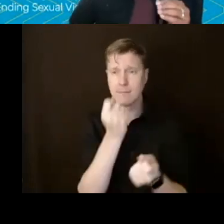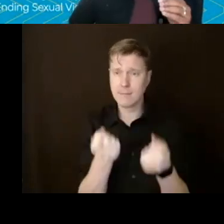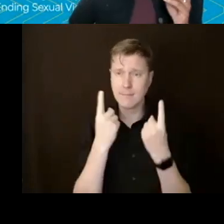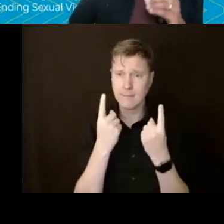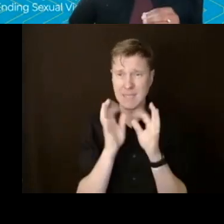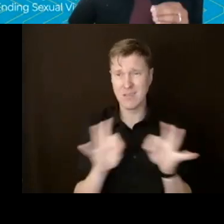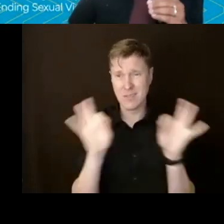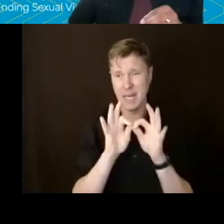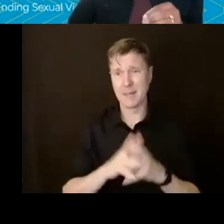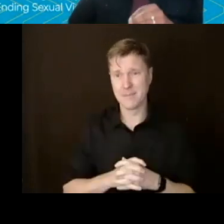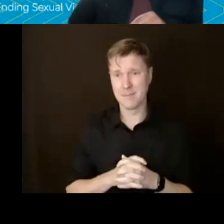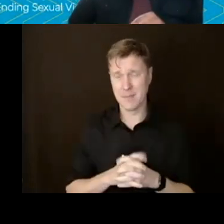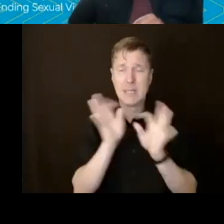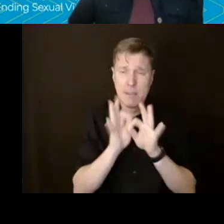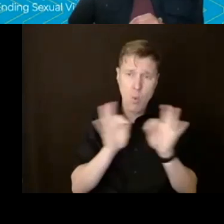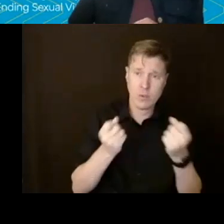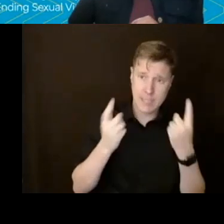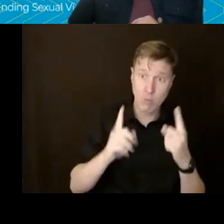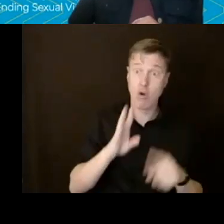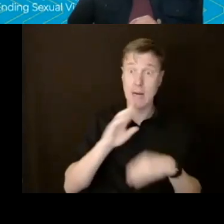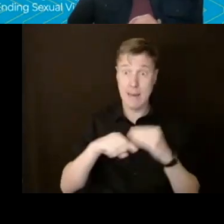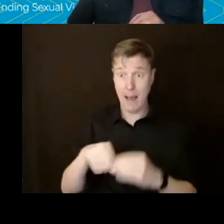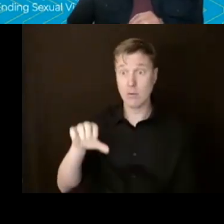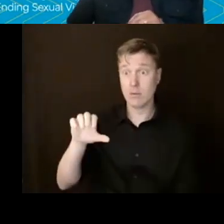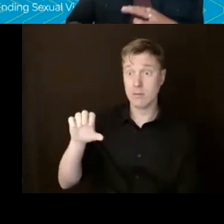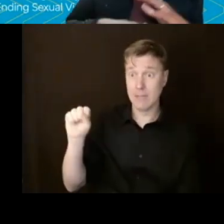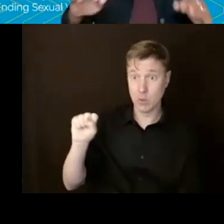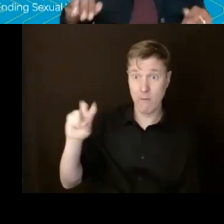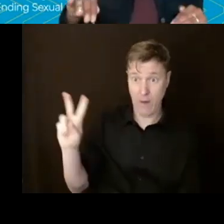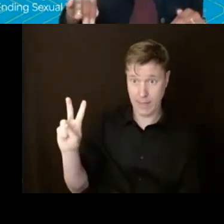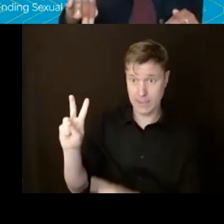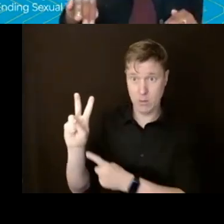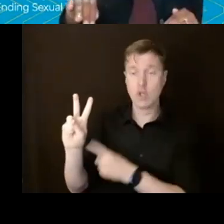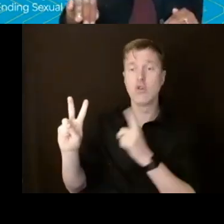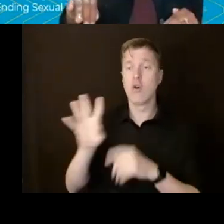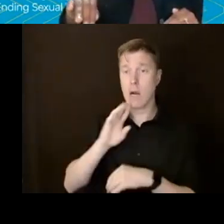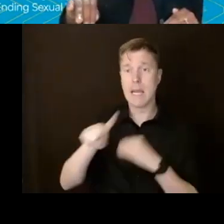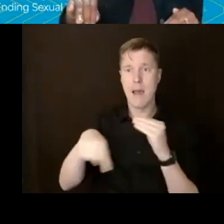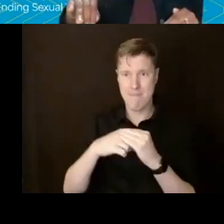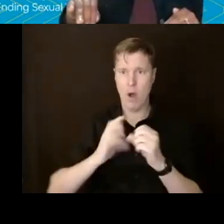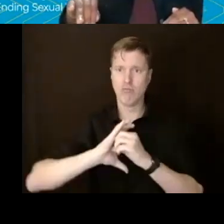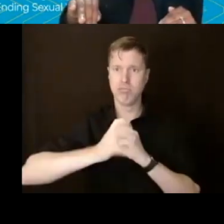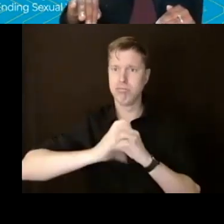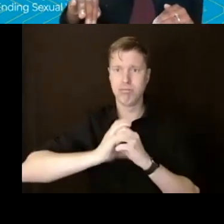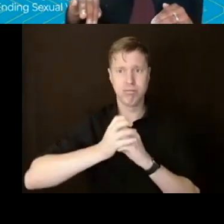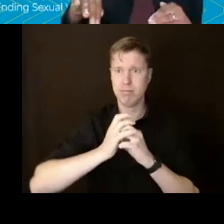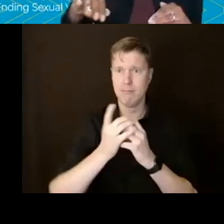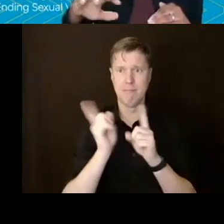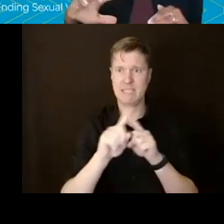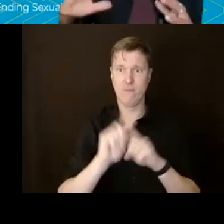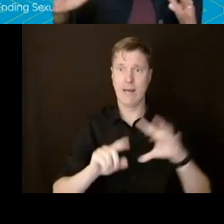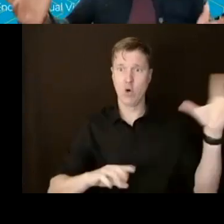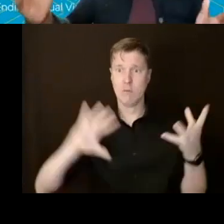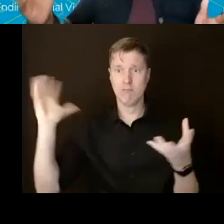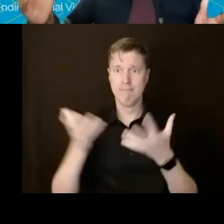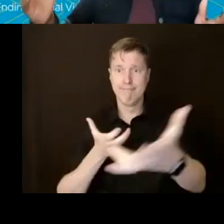about systemic sexual violence, we're actually talking about multiple intersecting human systems. And you might think about that